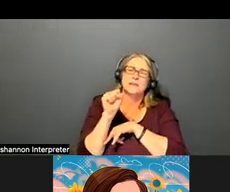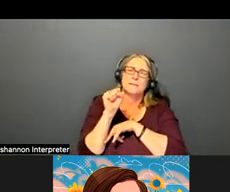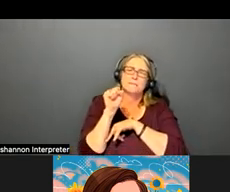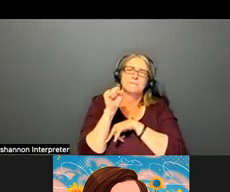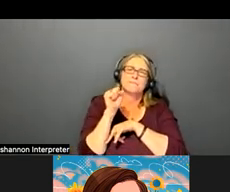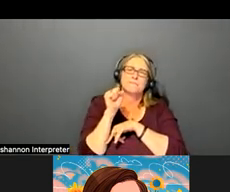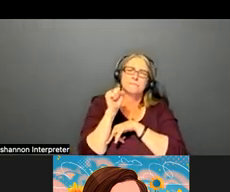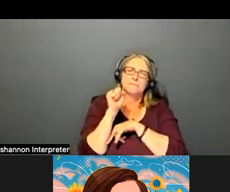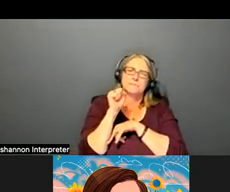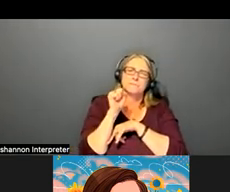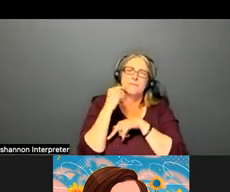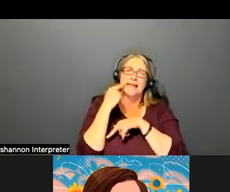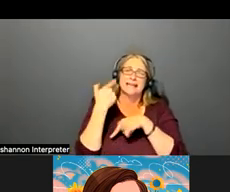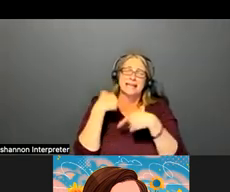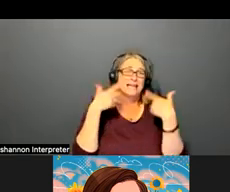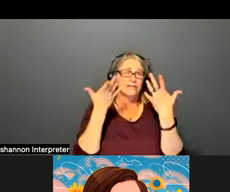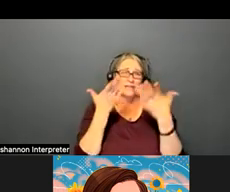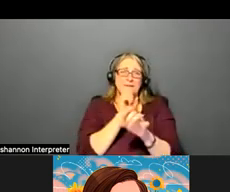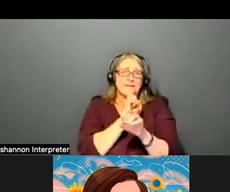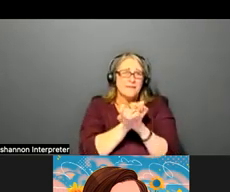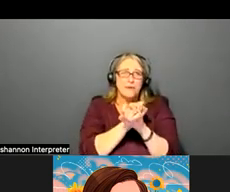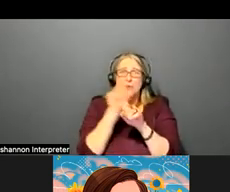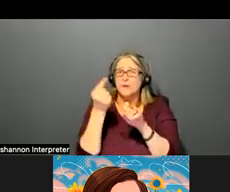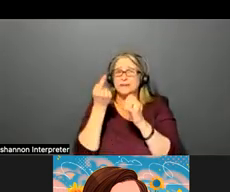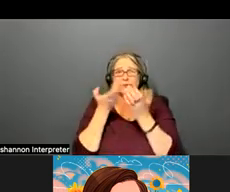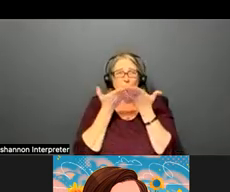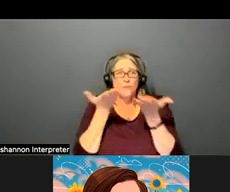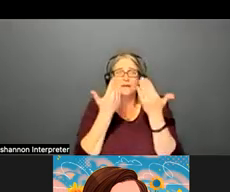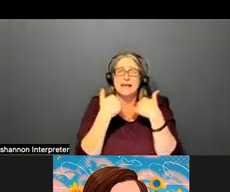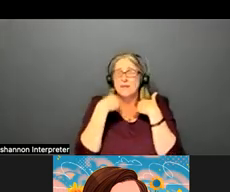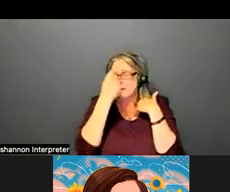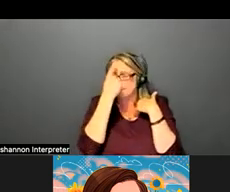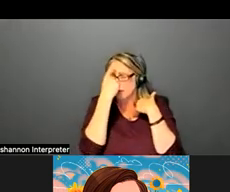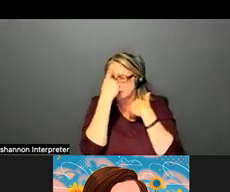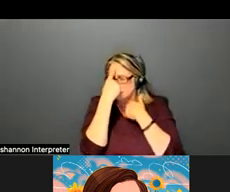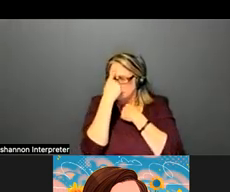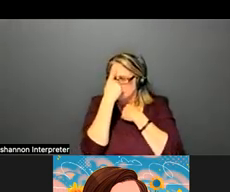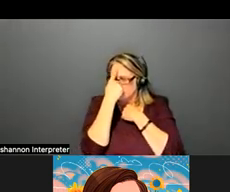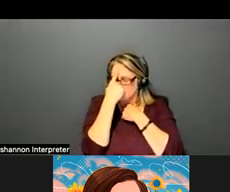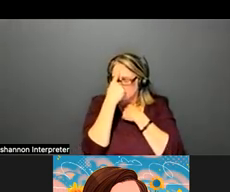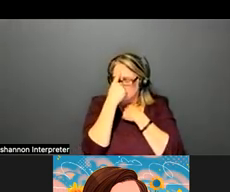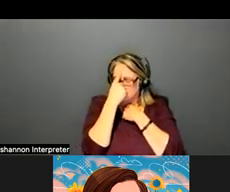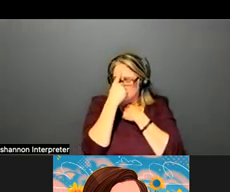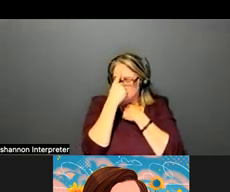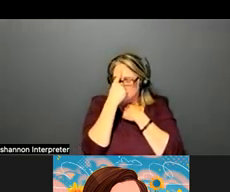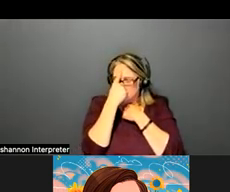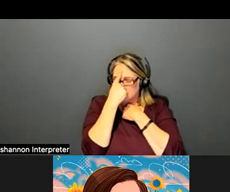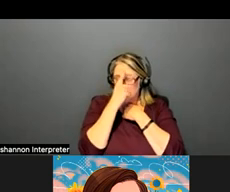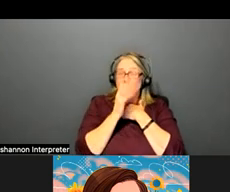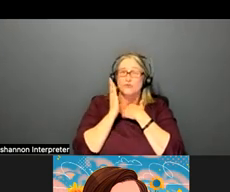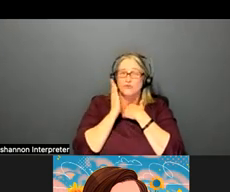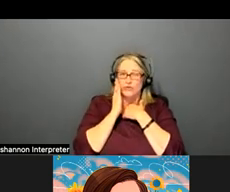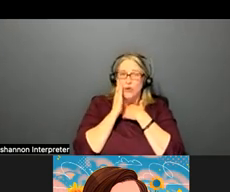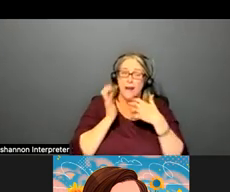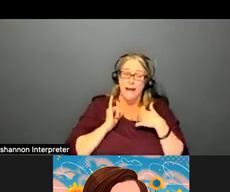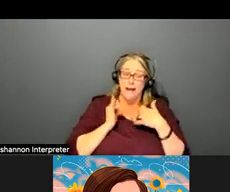as they do this work. It's one thing to have it in your mind and to know that this is something you